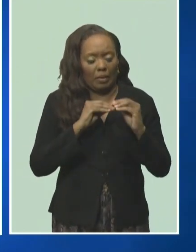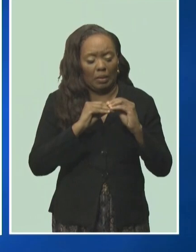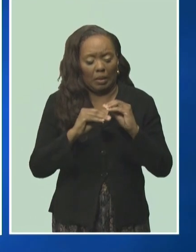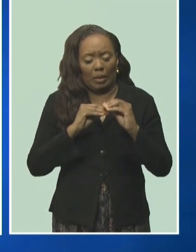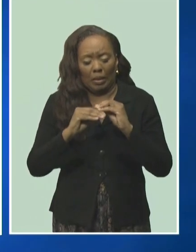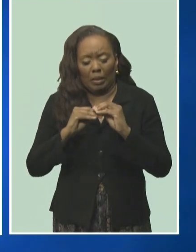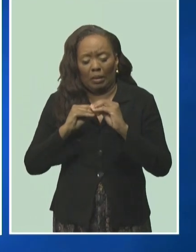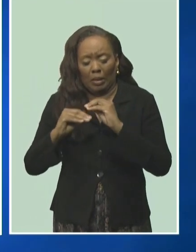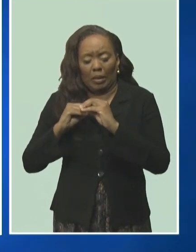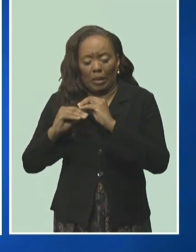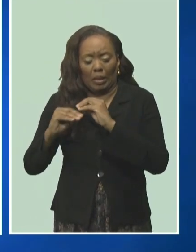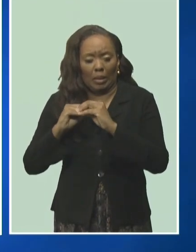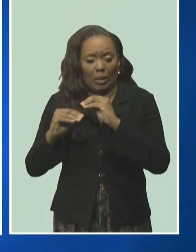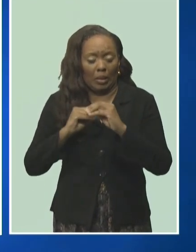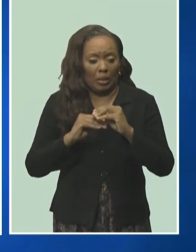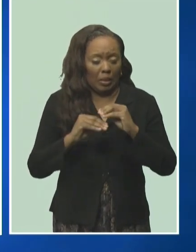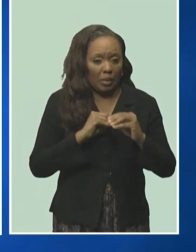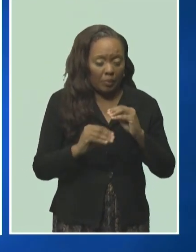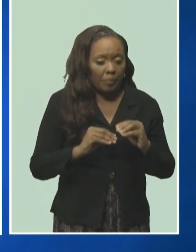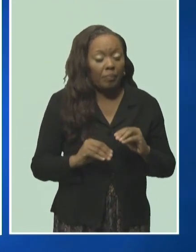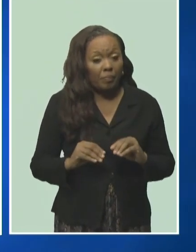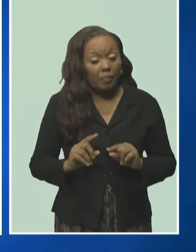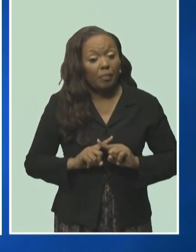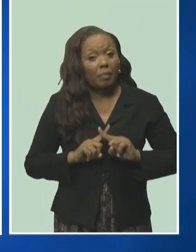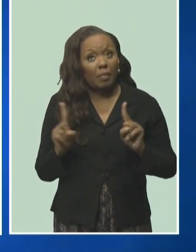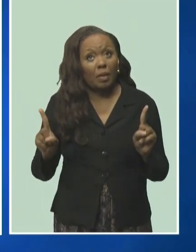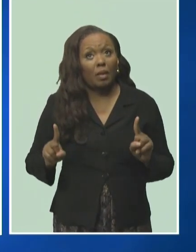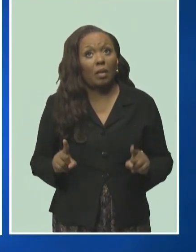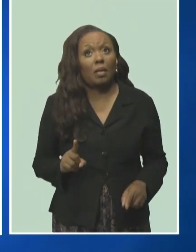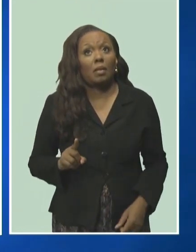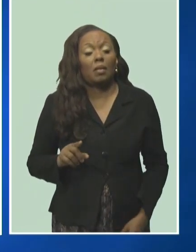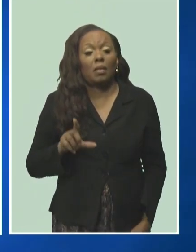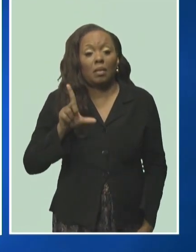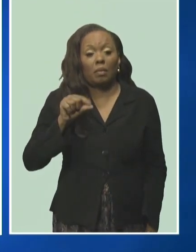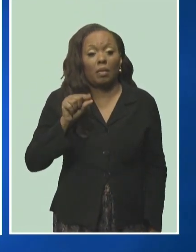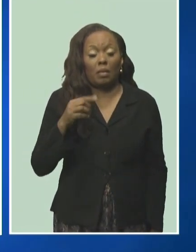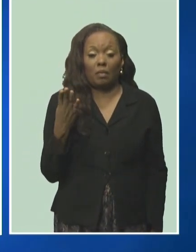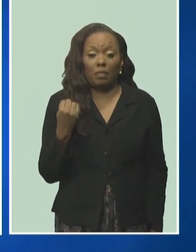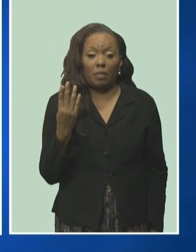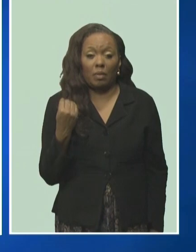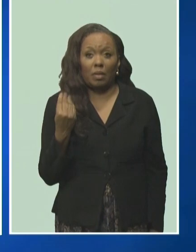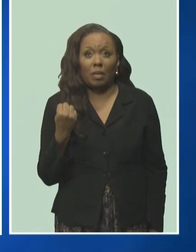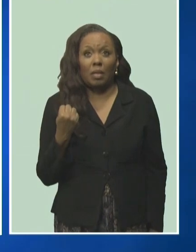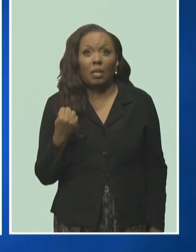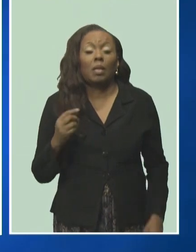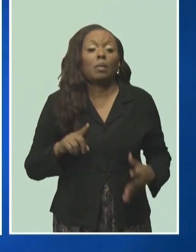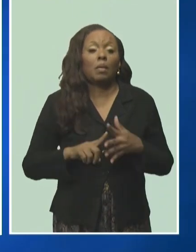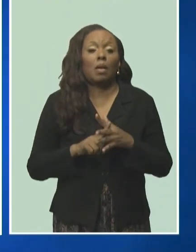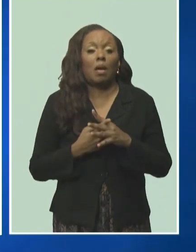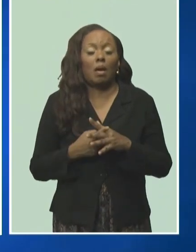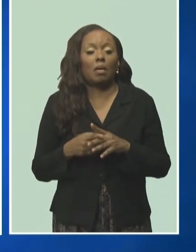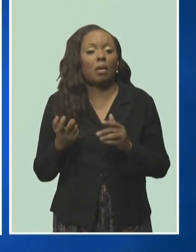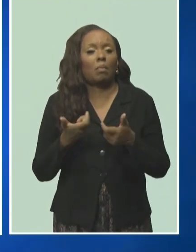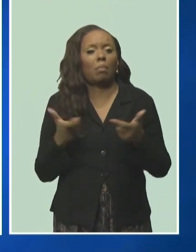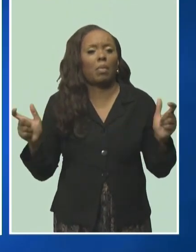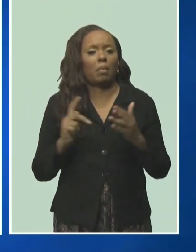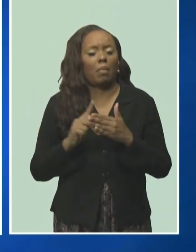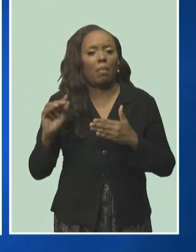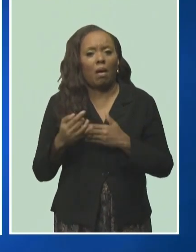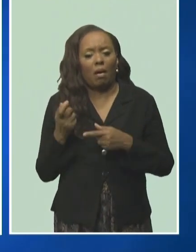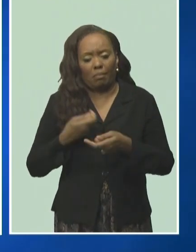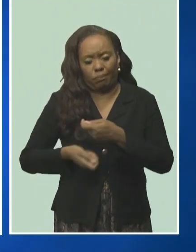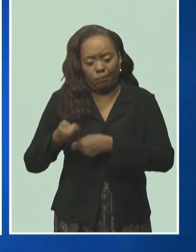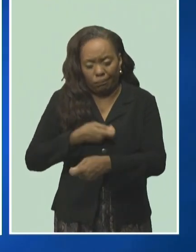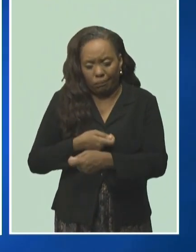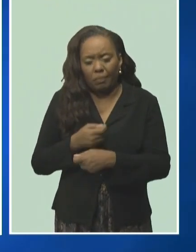new developments. But as I indicated earlier, from 2014, we would have started mains replacement major programs. The first one